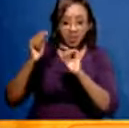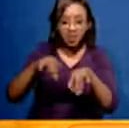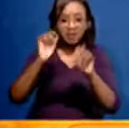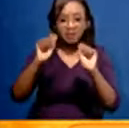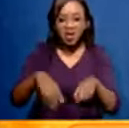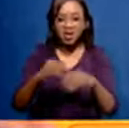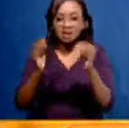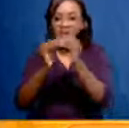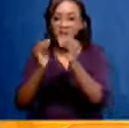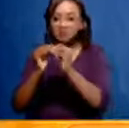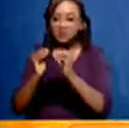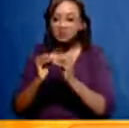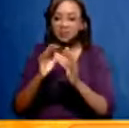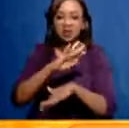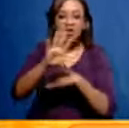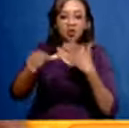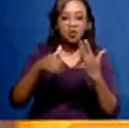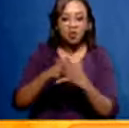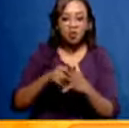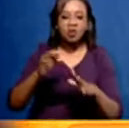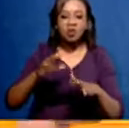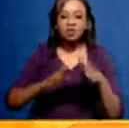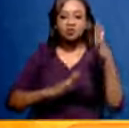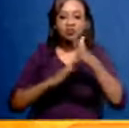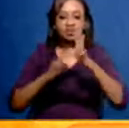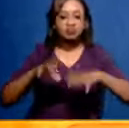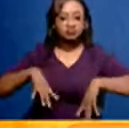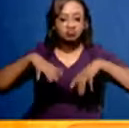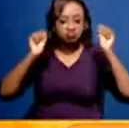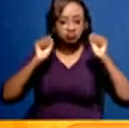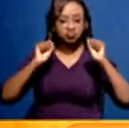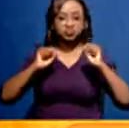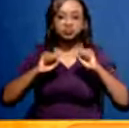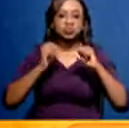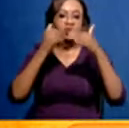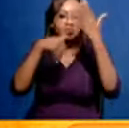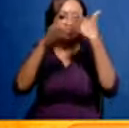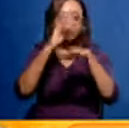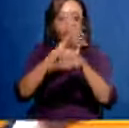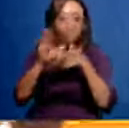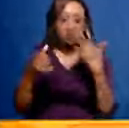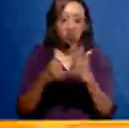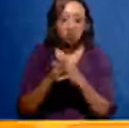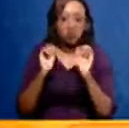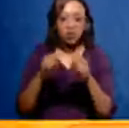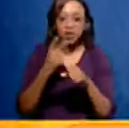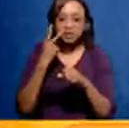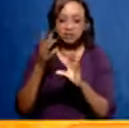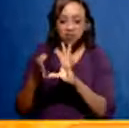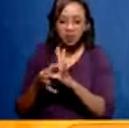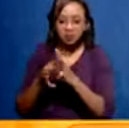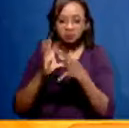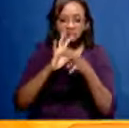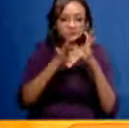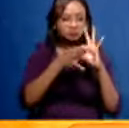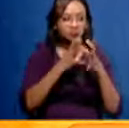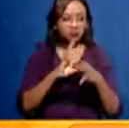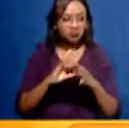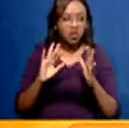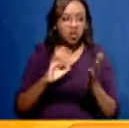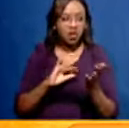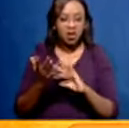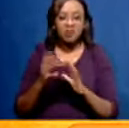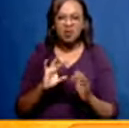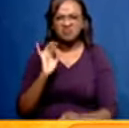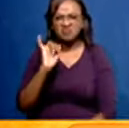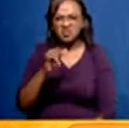all the chancellors of all the universities and see where we can find synergies amongst ourselves, what they can bring, what we can bring, and how can we walk together. I